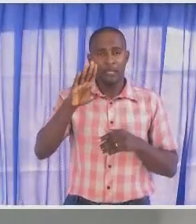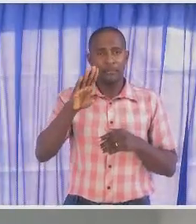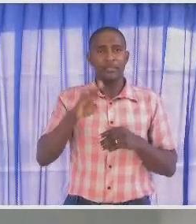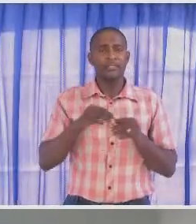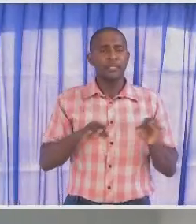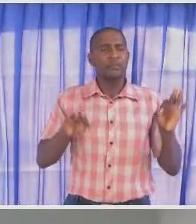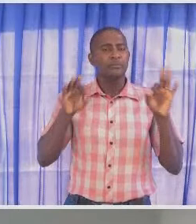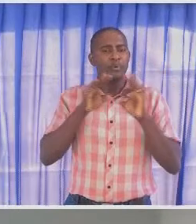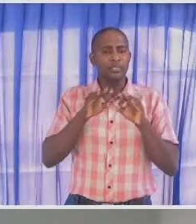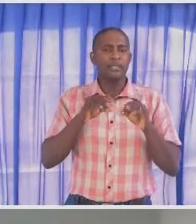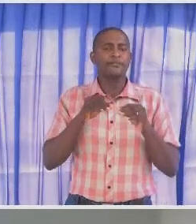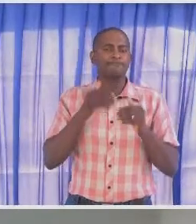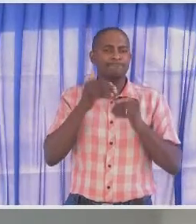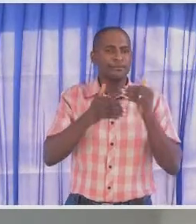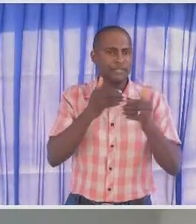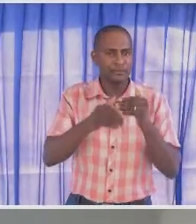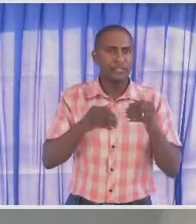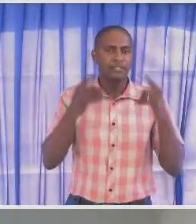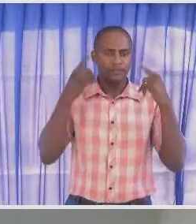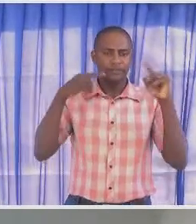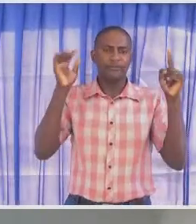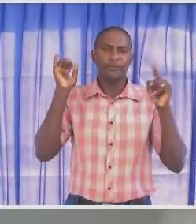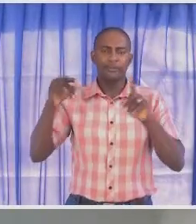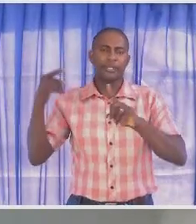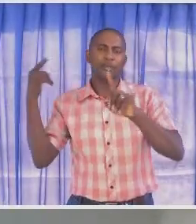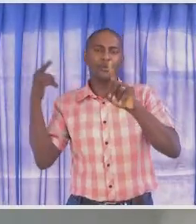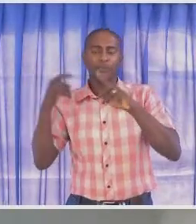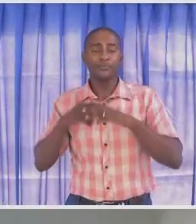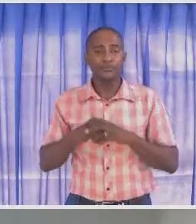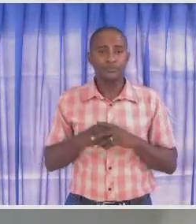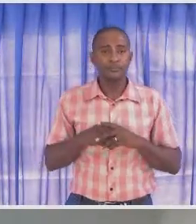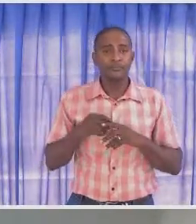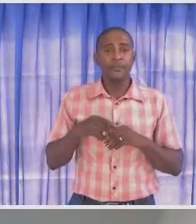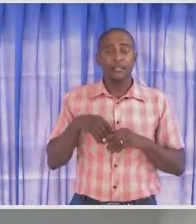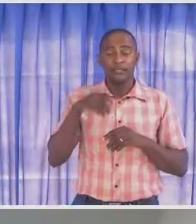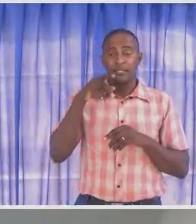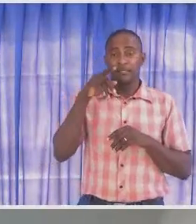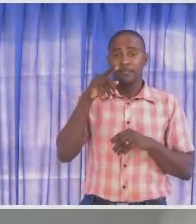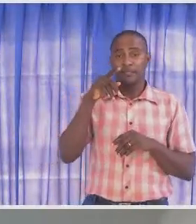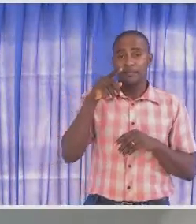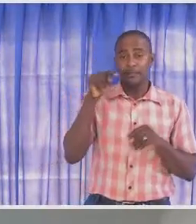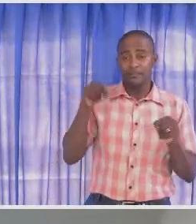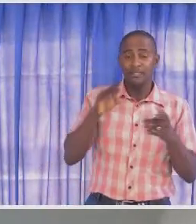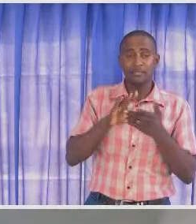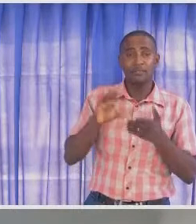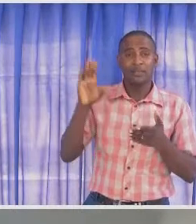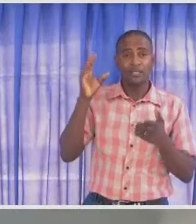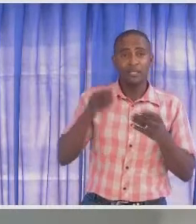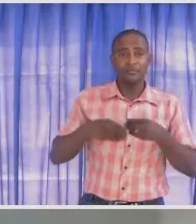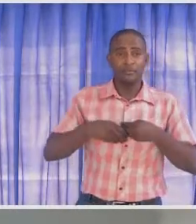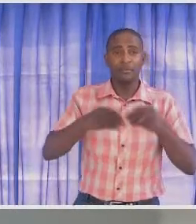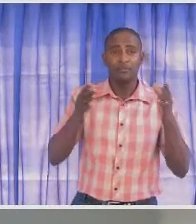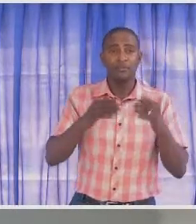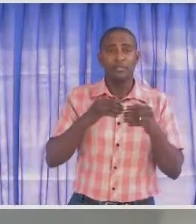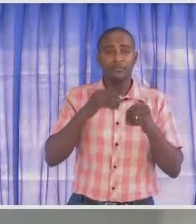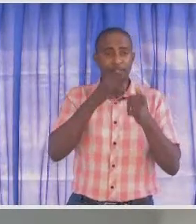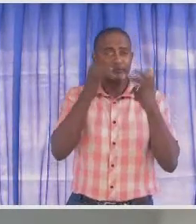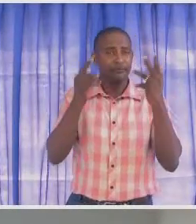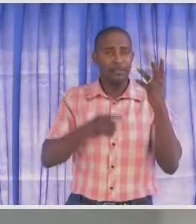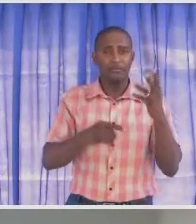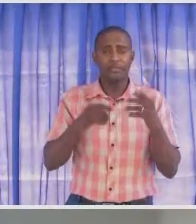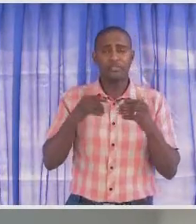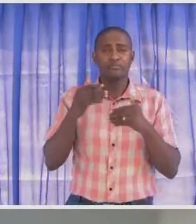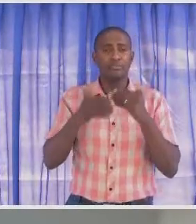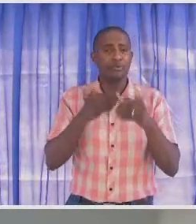mandate. As a tertiary level institution, the Knockalva Polytechnic College has been offering diverse programs such